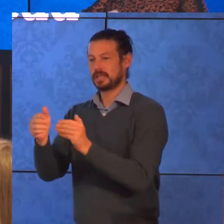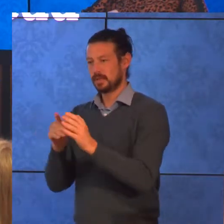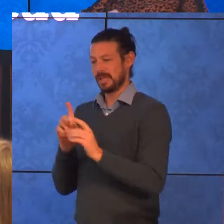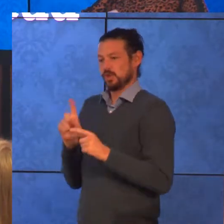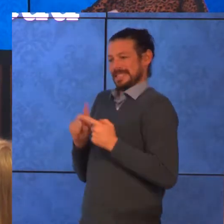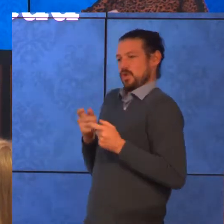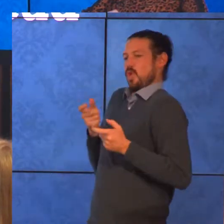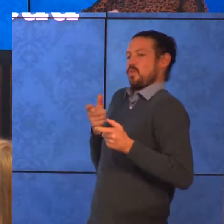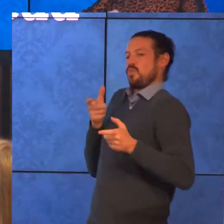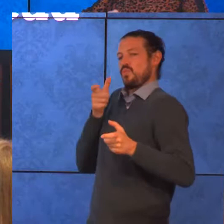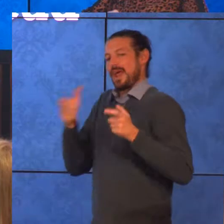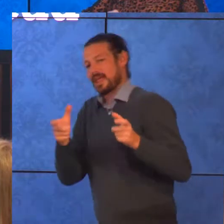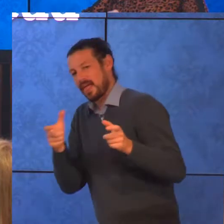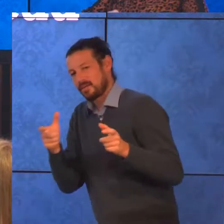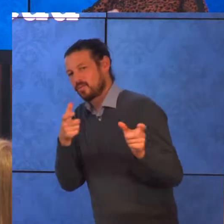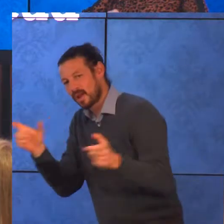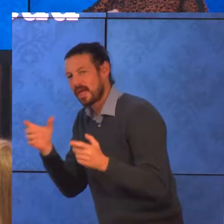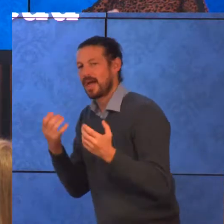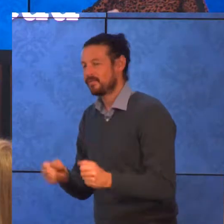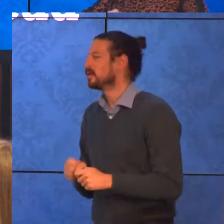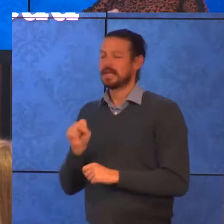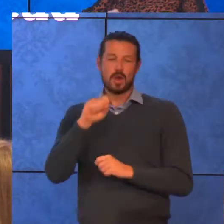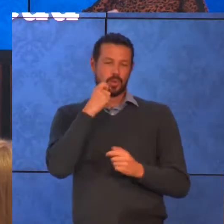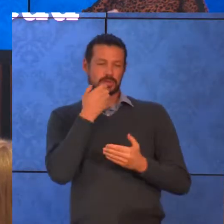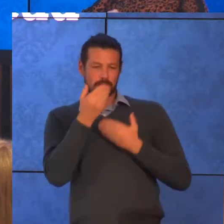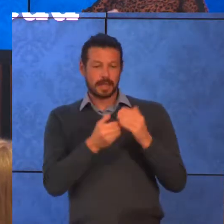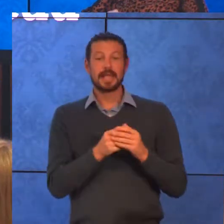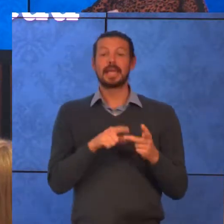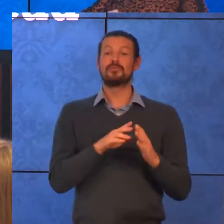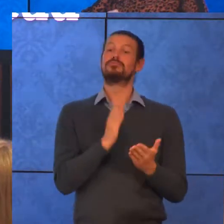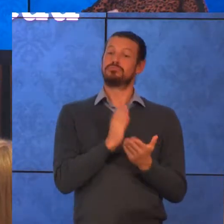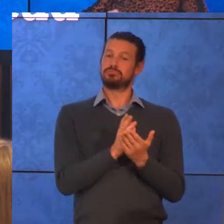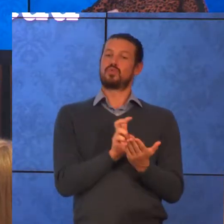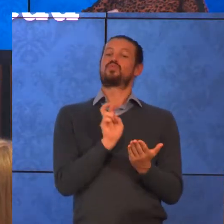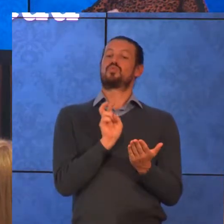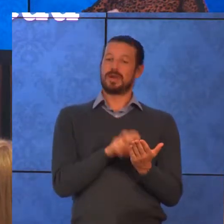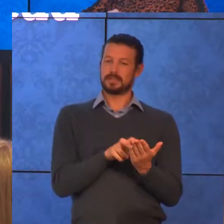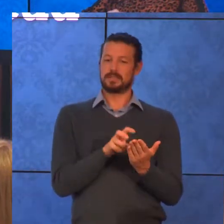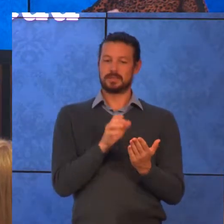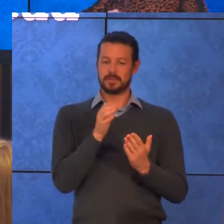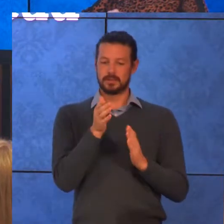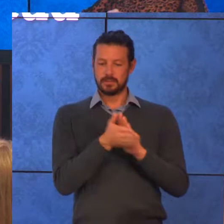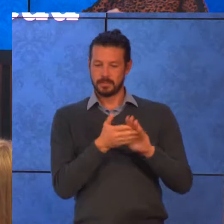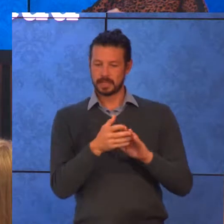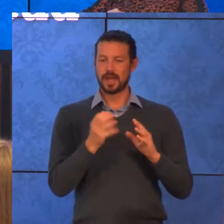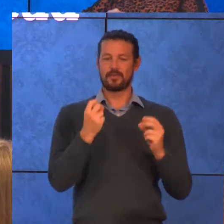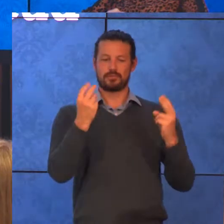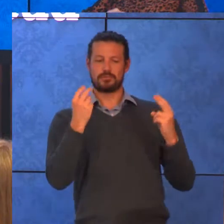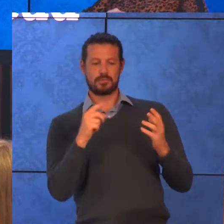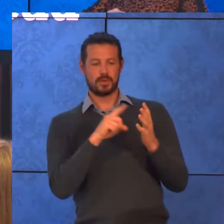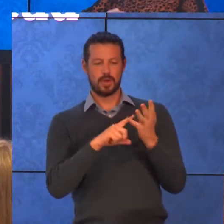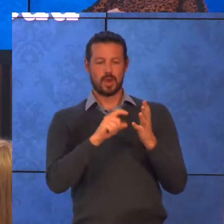that's right. And I'll explain how that works. So if you're registered, you have to go through an audit